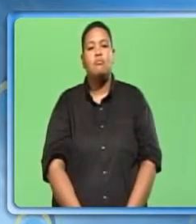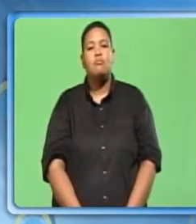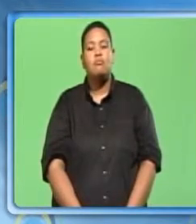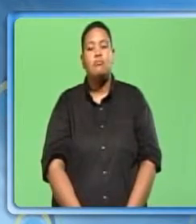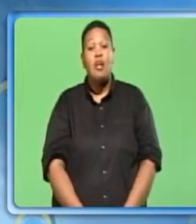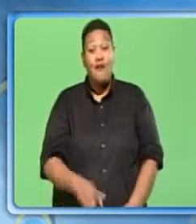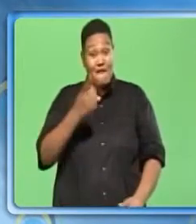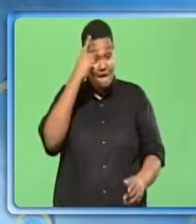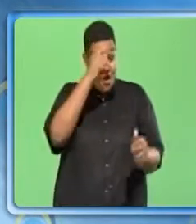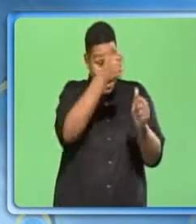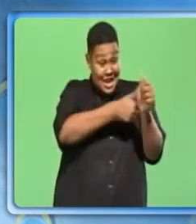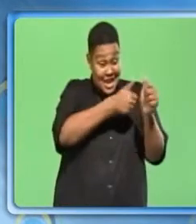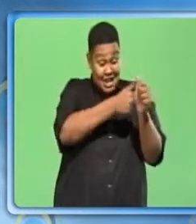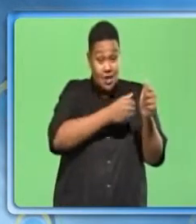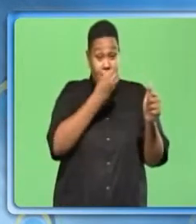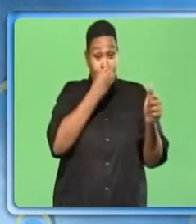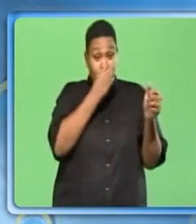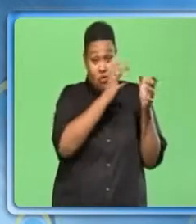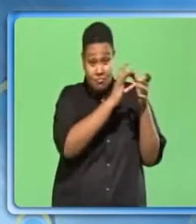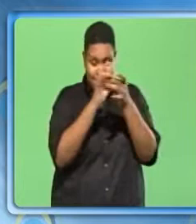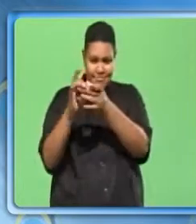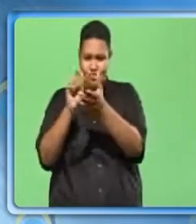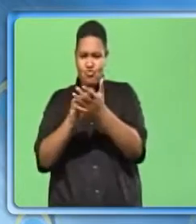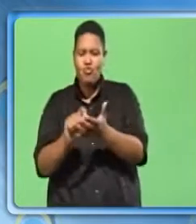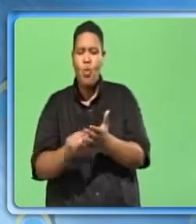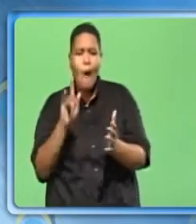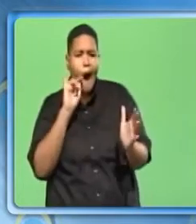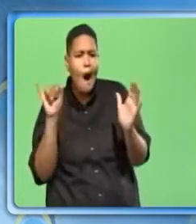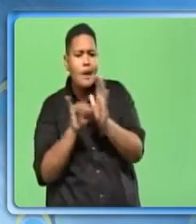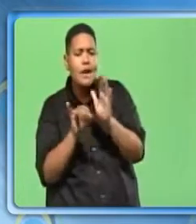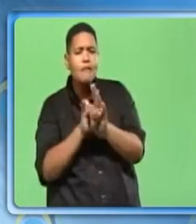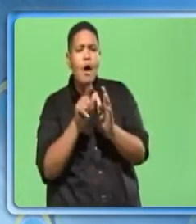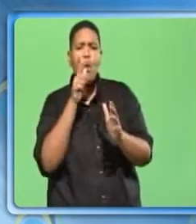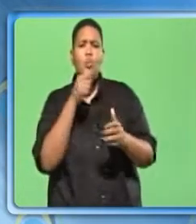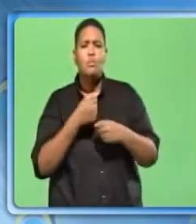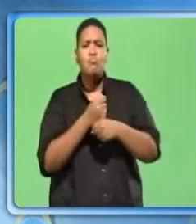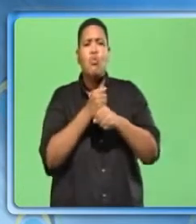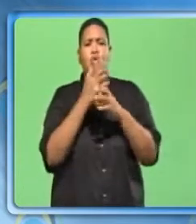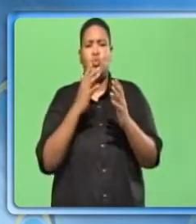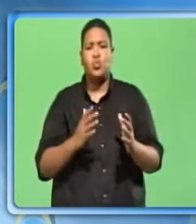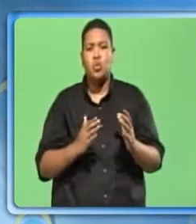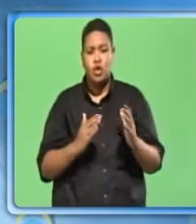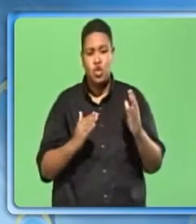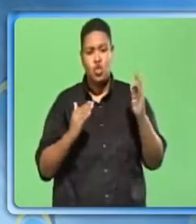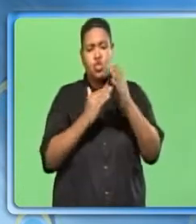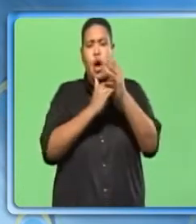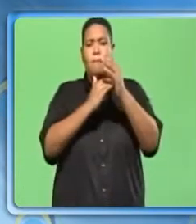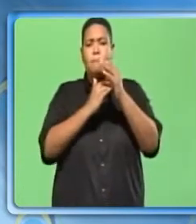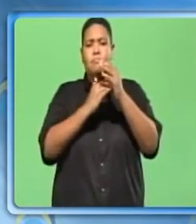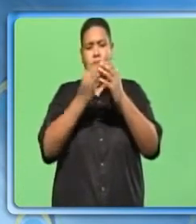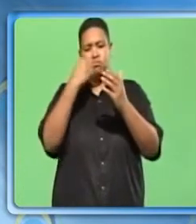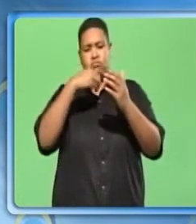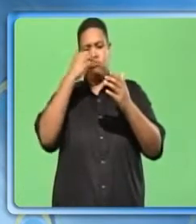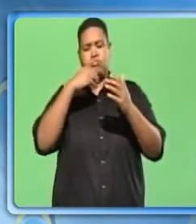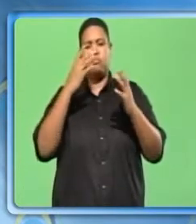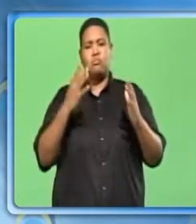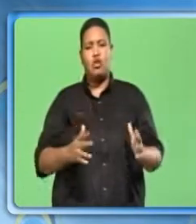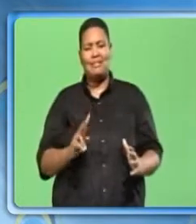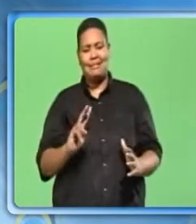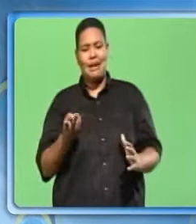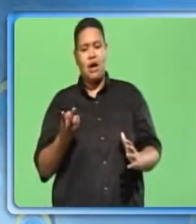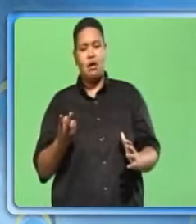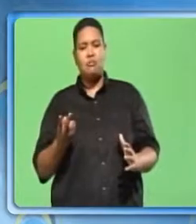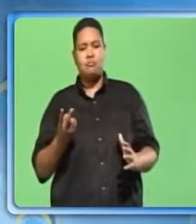For each of the food chain that you wrote, identify the producer, primary consumer, secondary